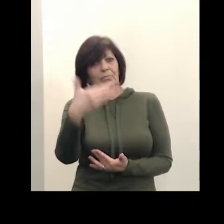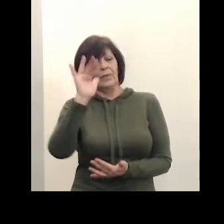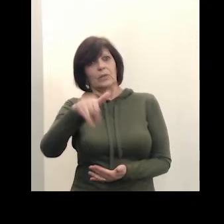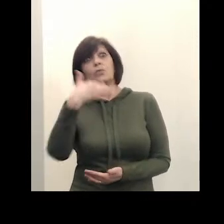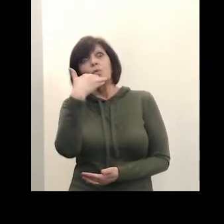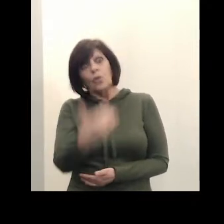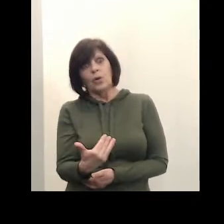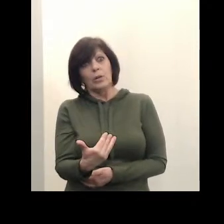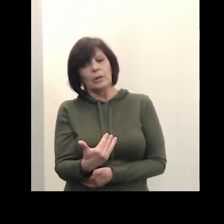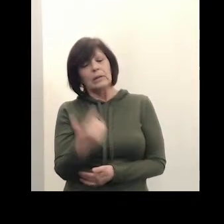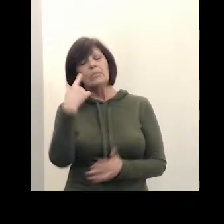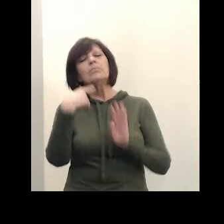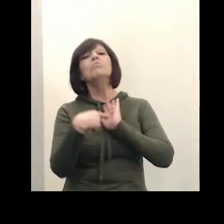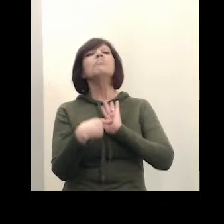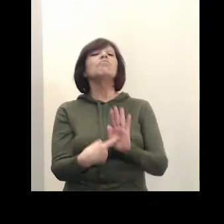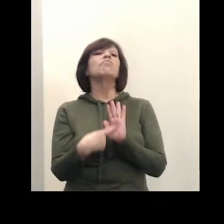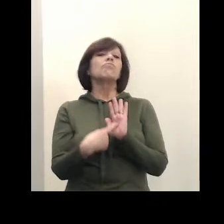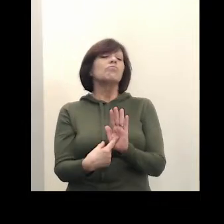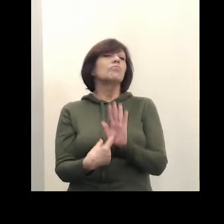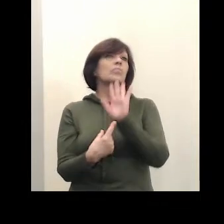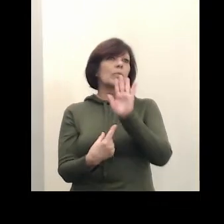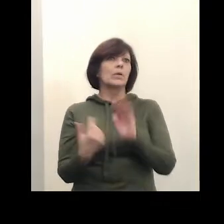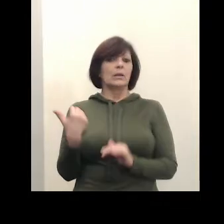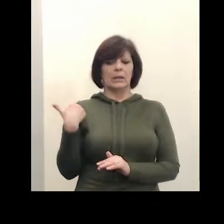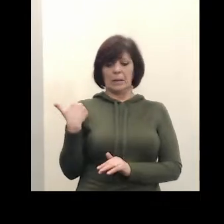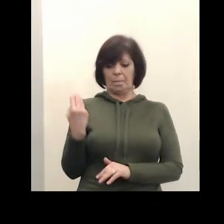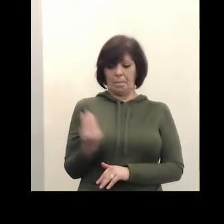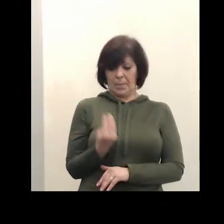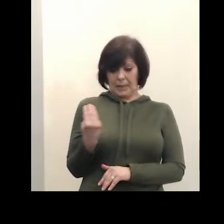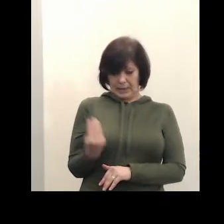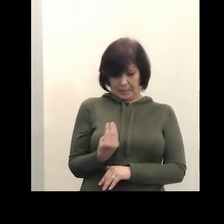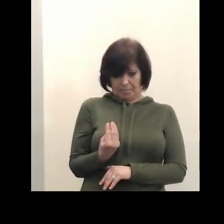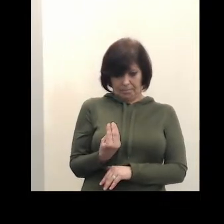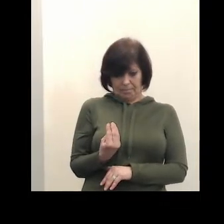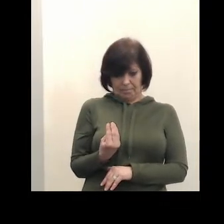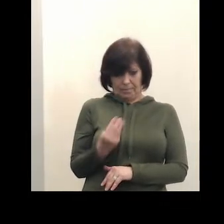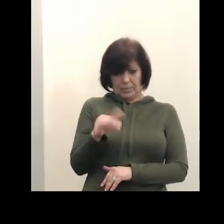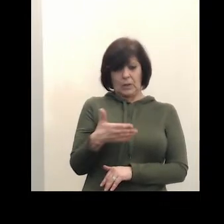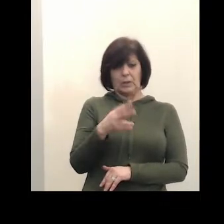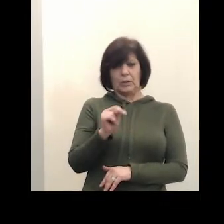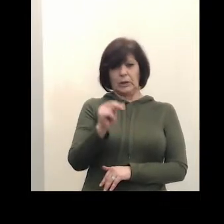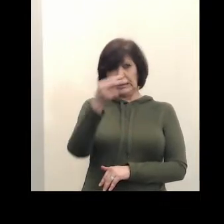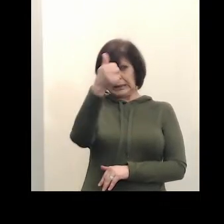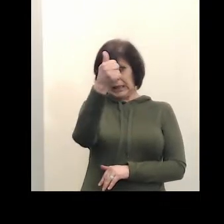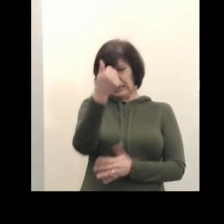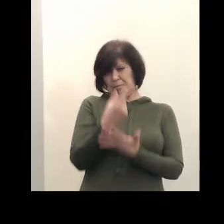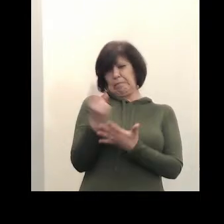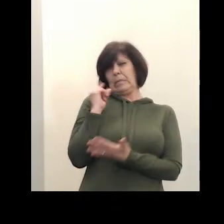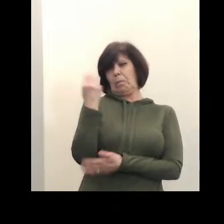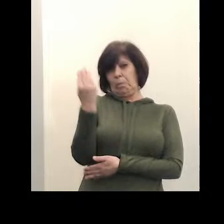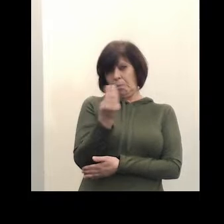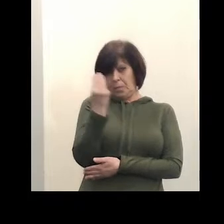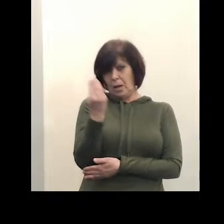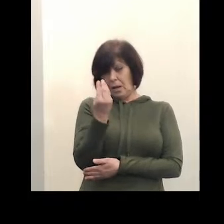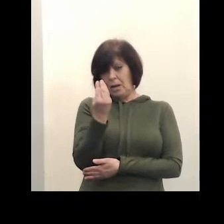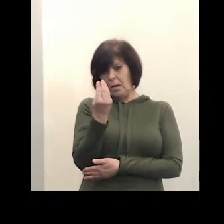give you an example alone, on Monday of January 10th, there were